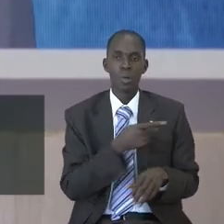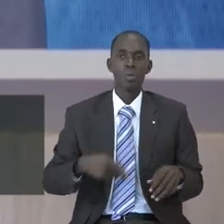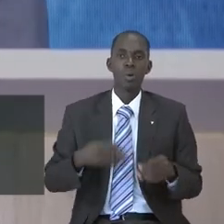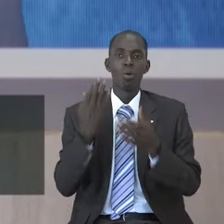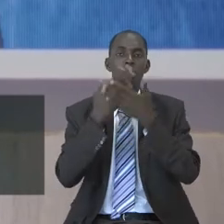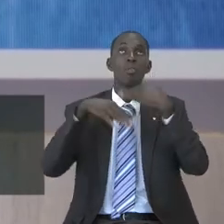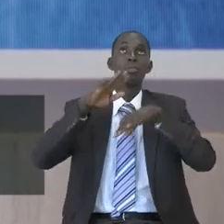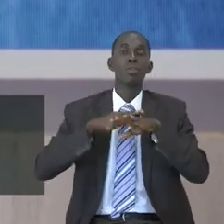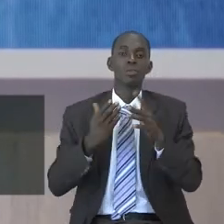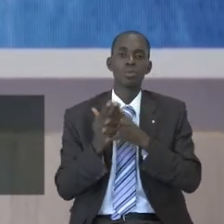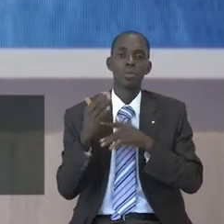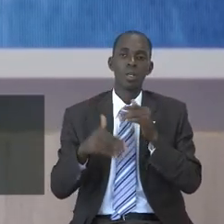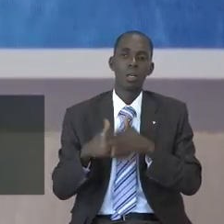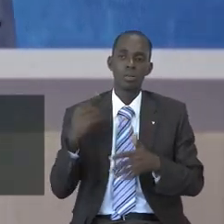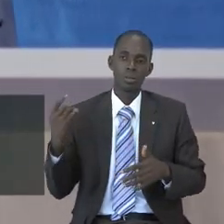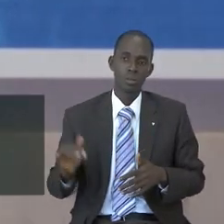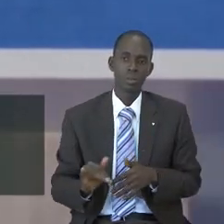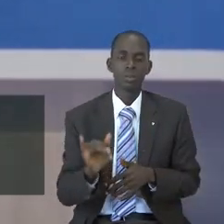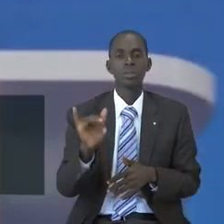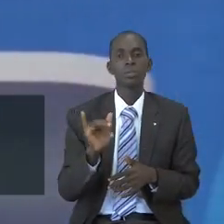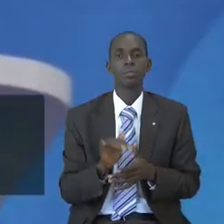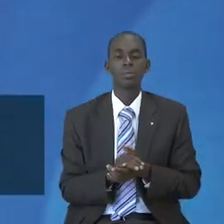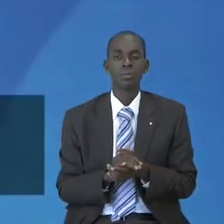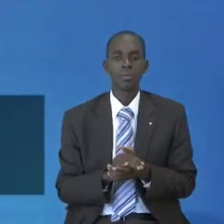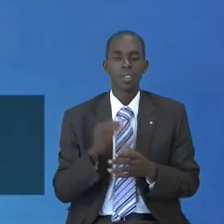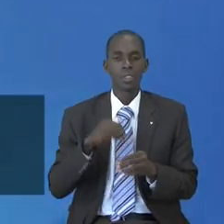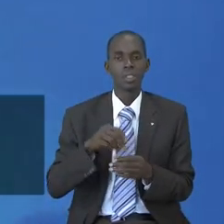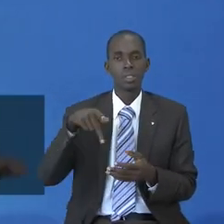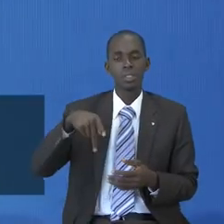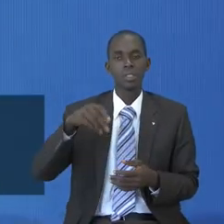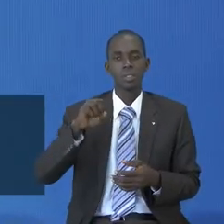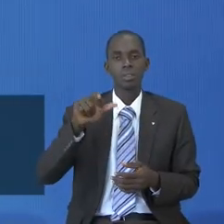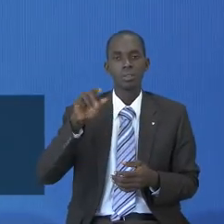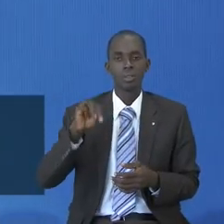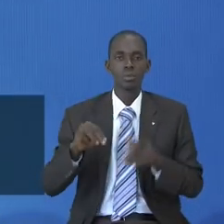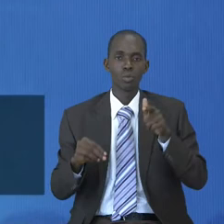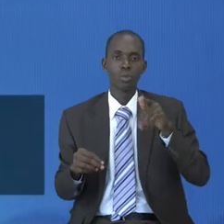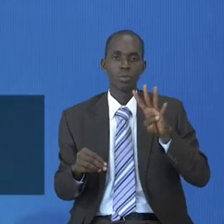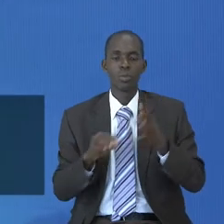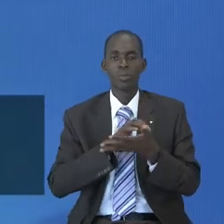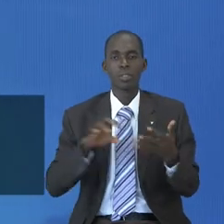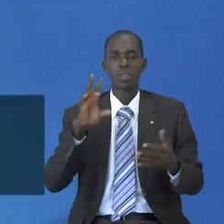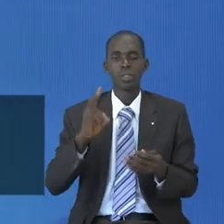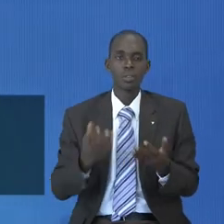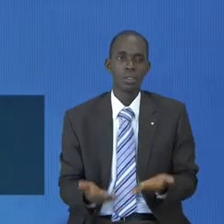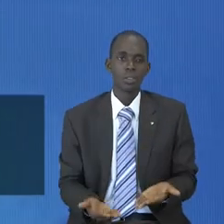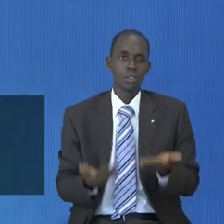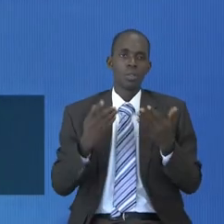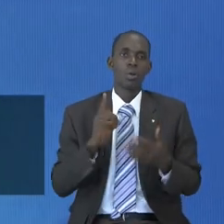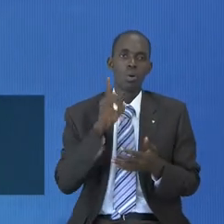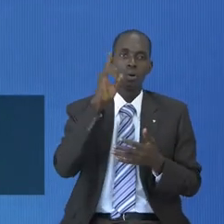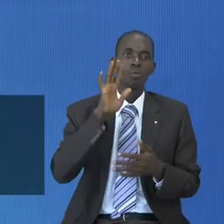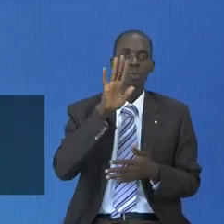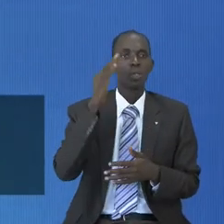throughout eternity. We're looking at Psalm 24. I'm reading from verse 7. Lift up your heads, O ye